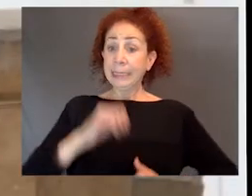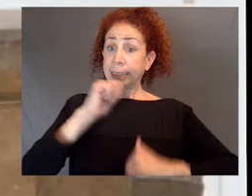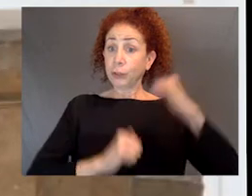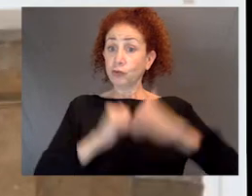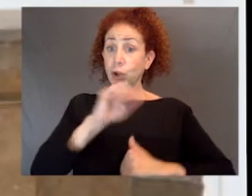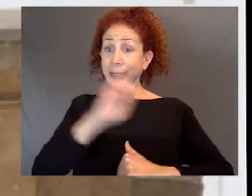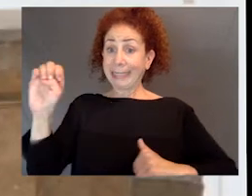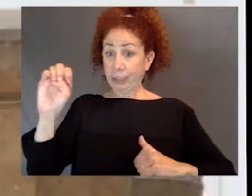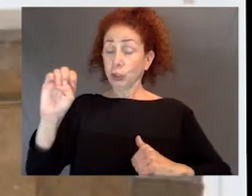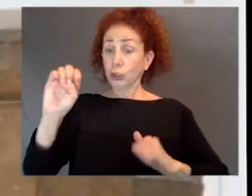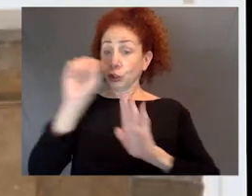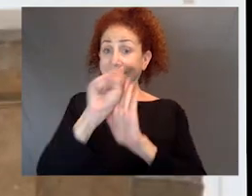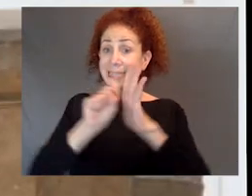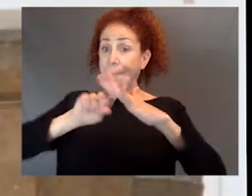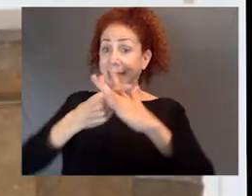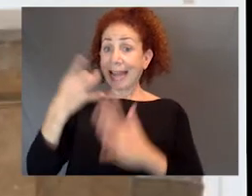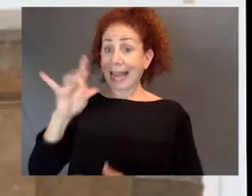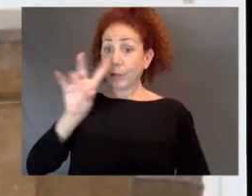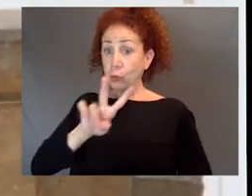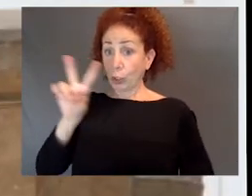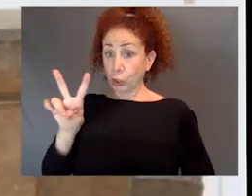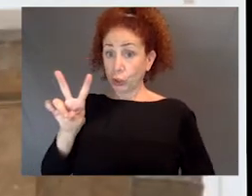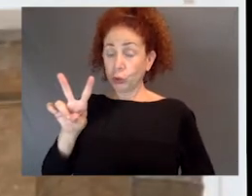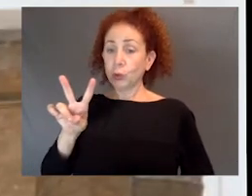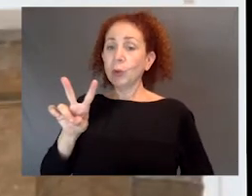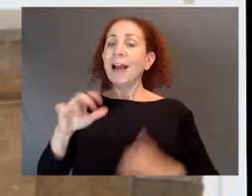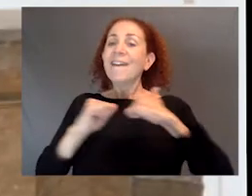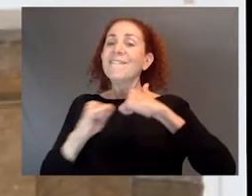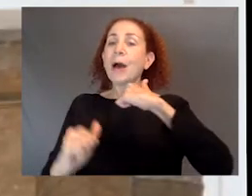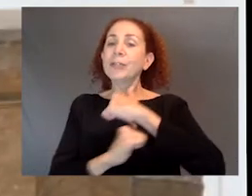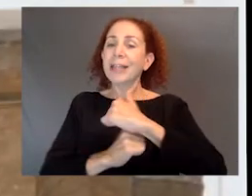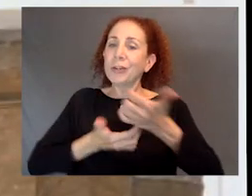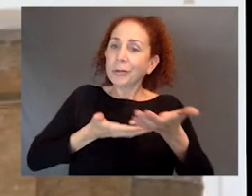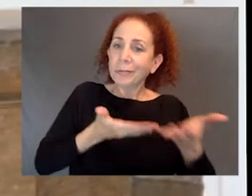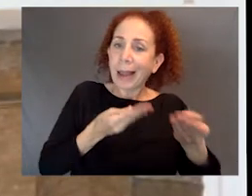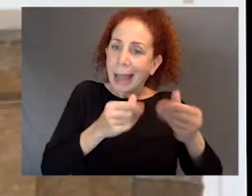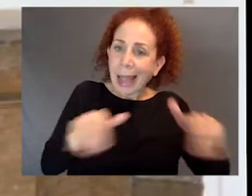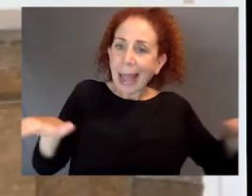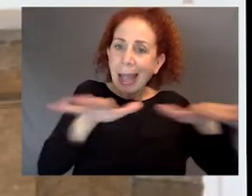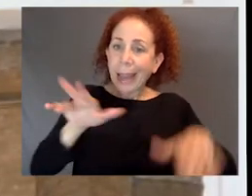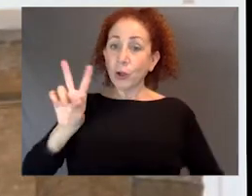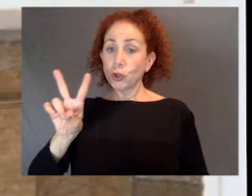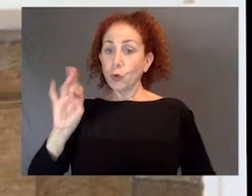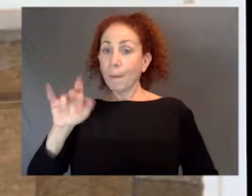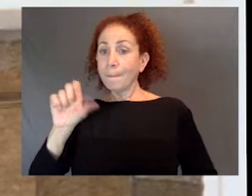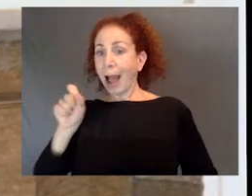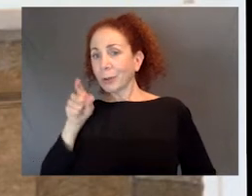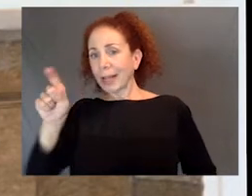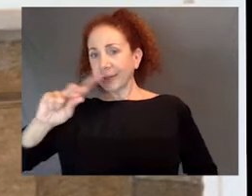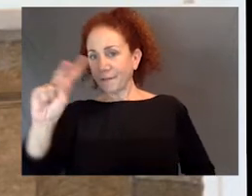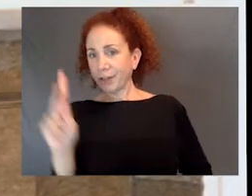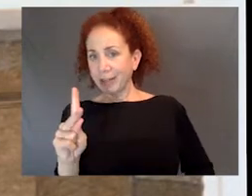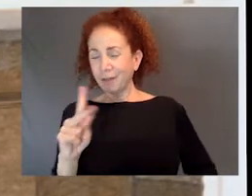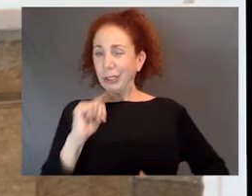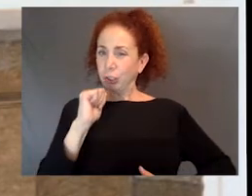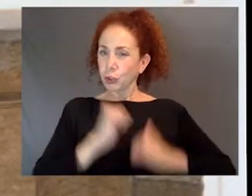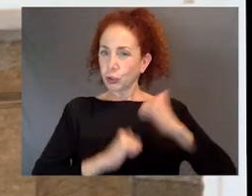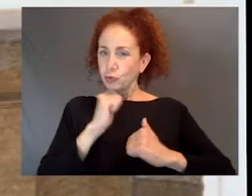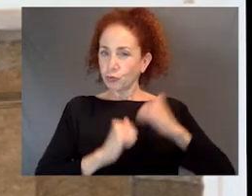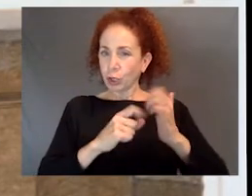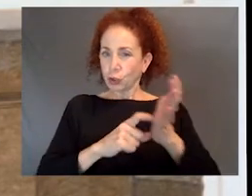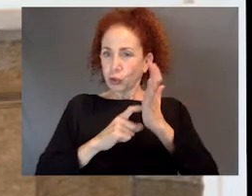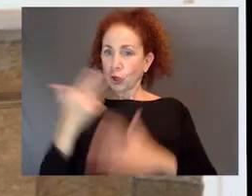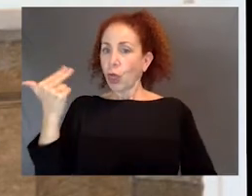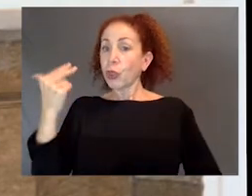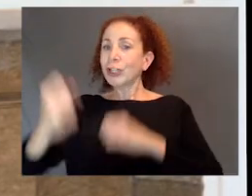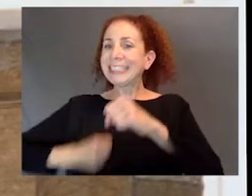Construction of Eastern State began in 1822 when the foundation was laid 2 miles outside the city of Philadelphia. Construction of the institution would